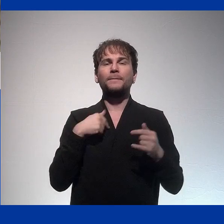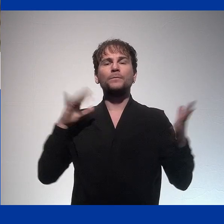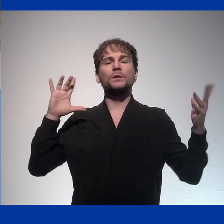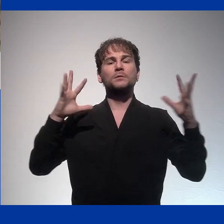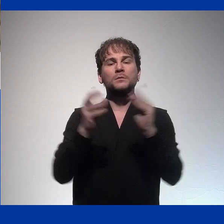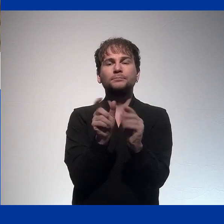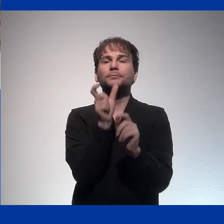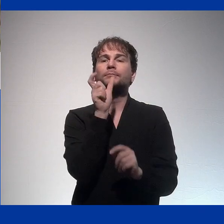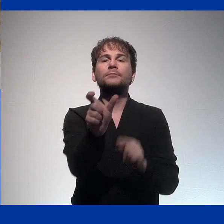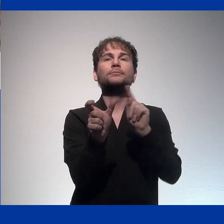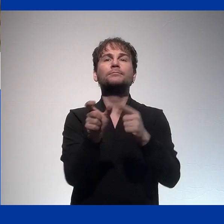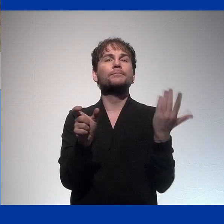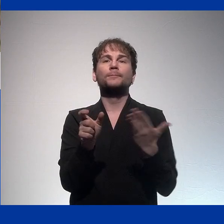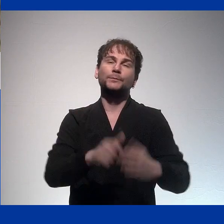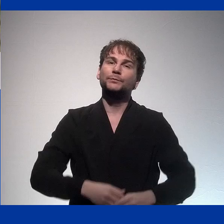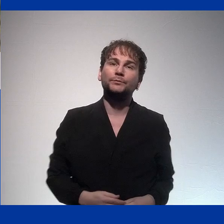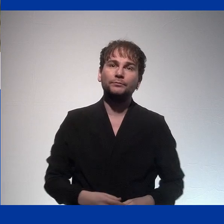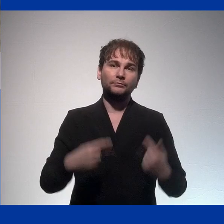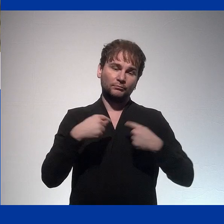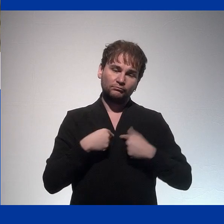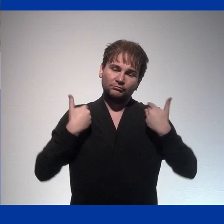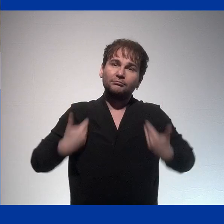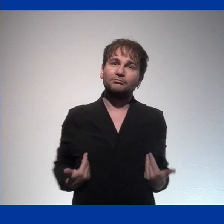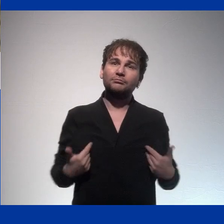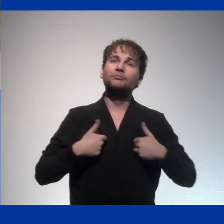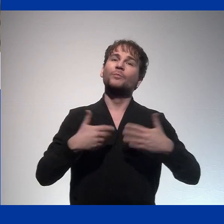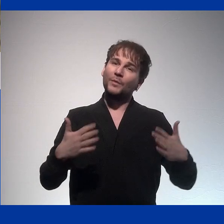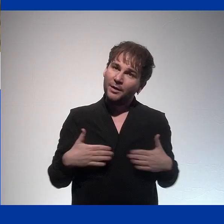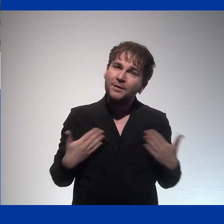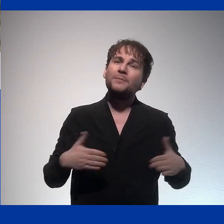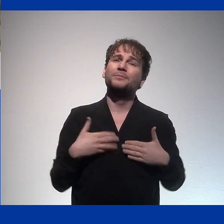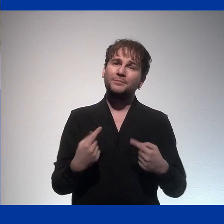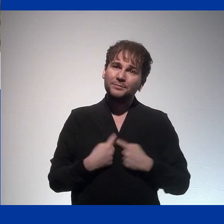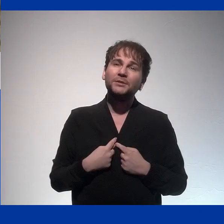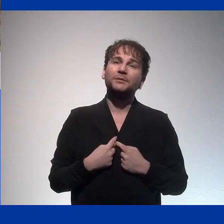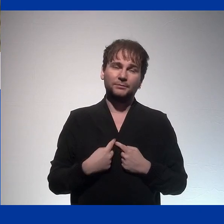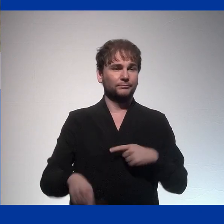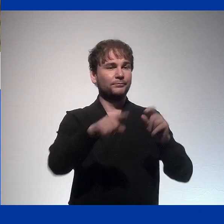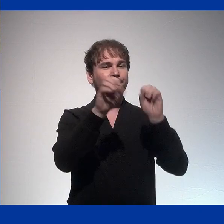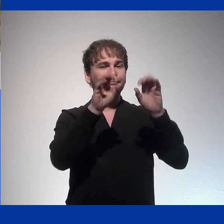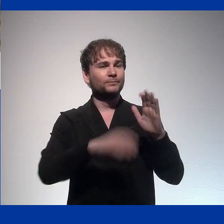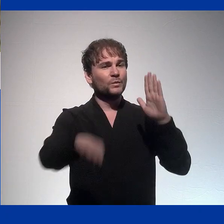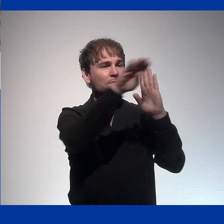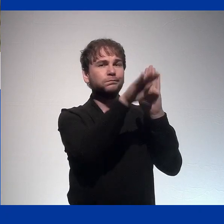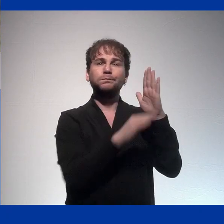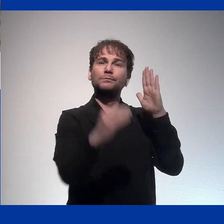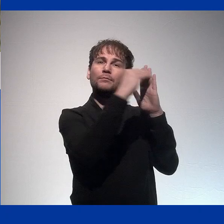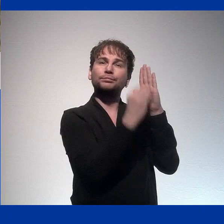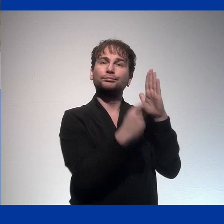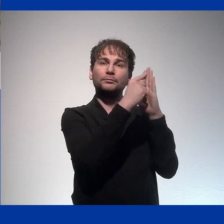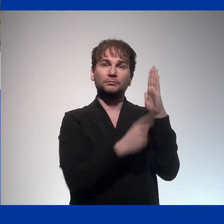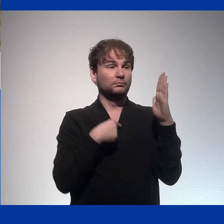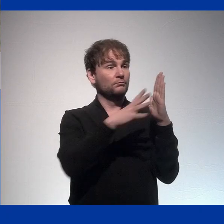presentation of declaration, I could find all 3 of my key areas inside it. So that means the declaration